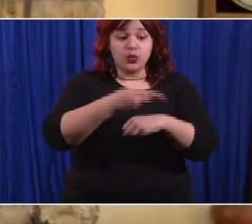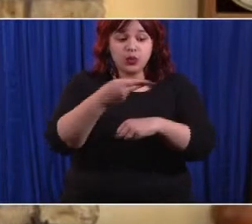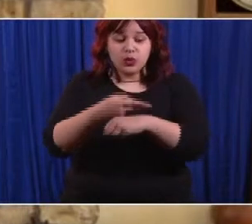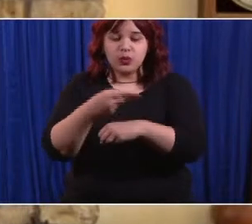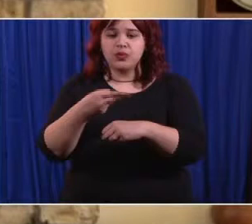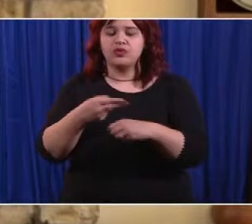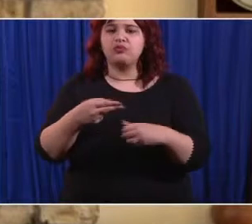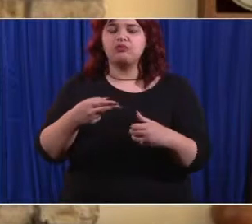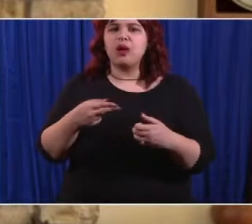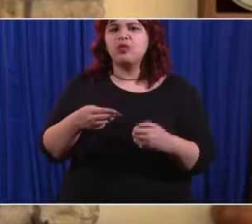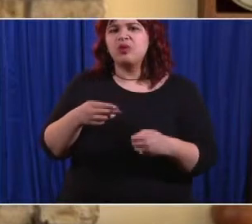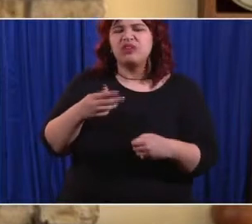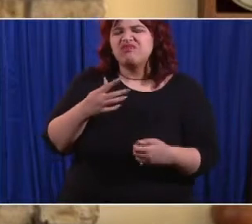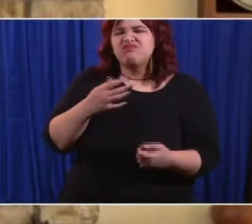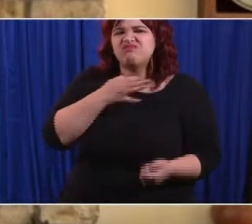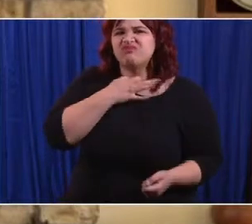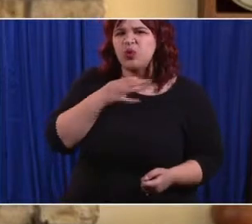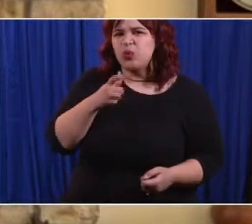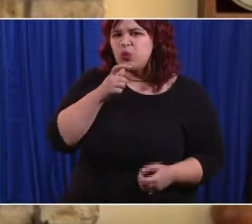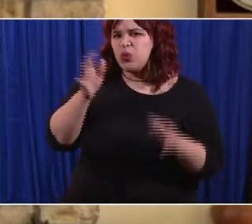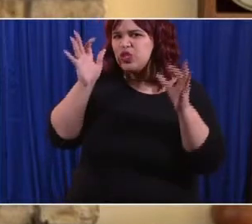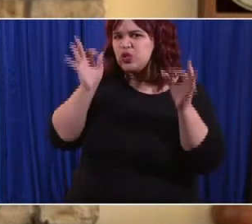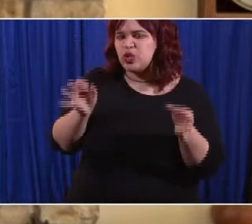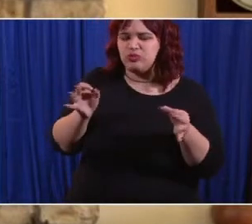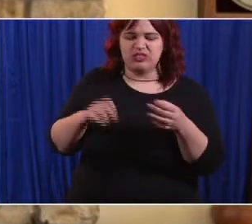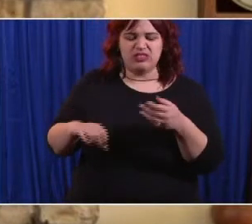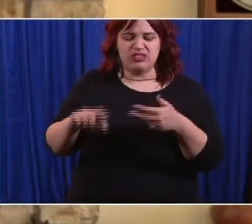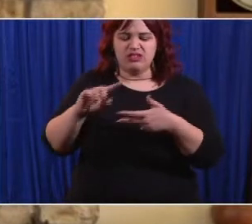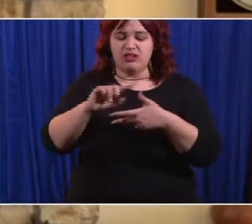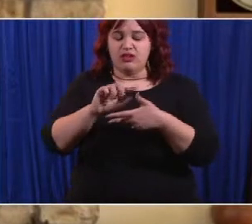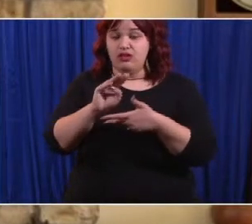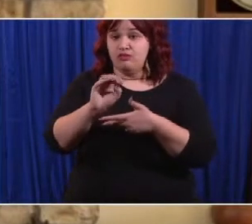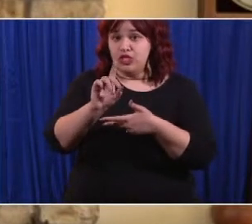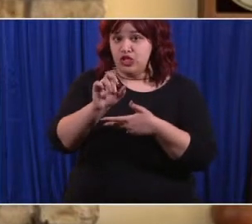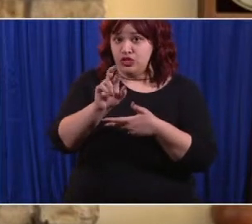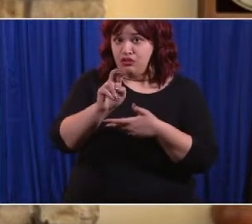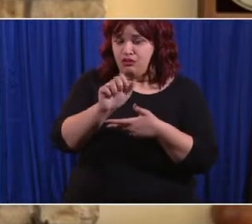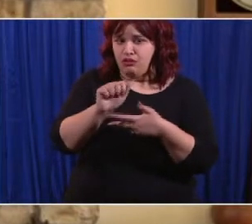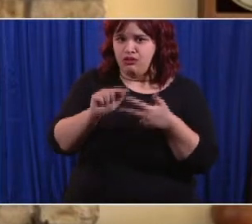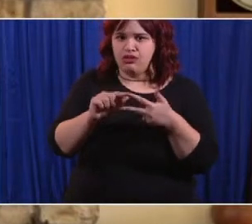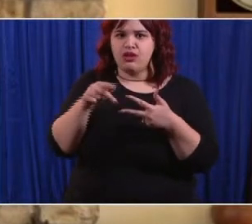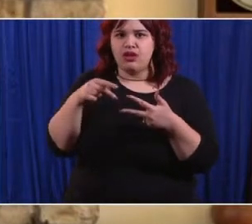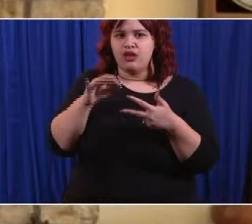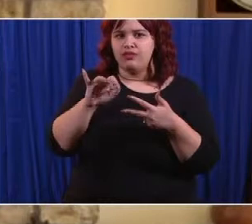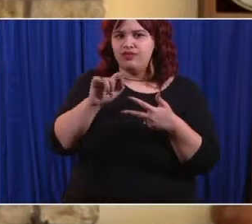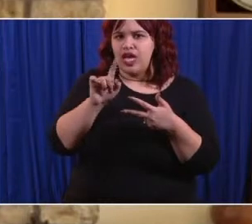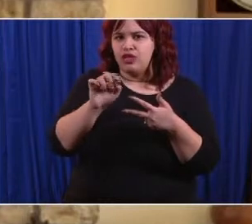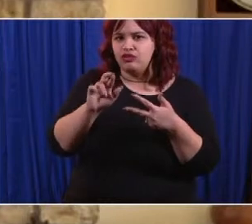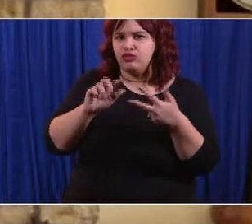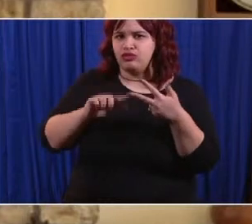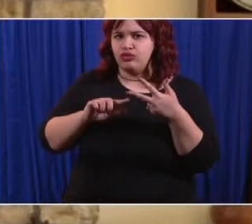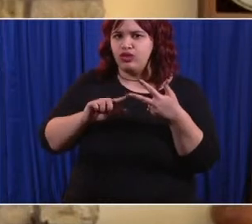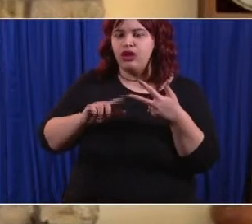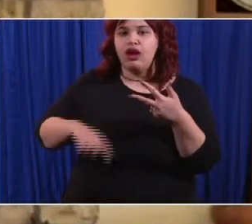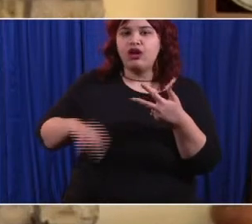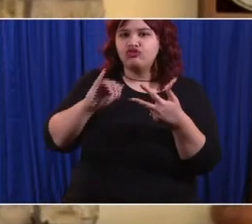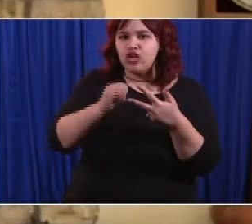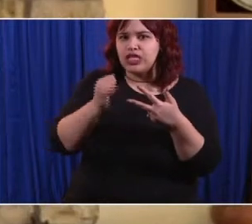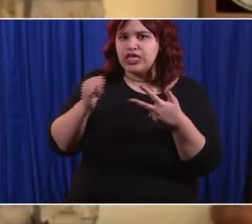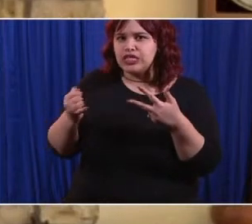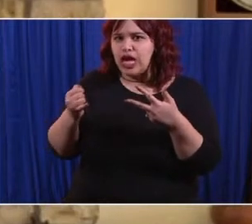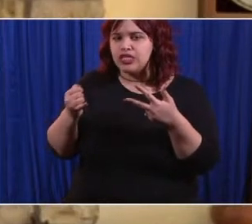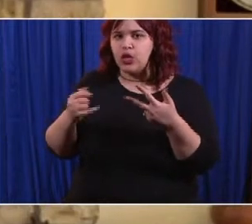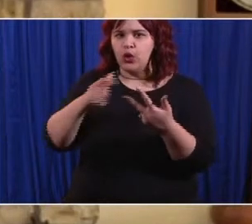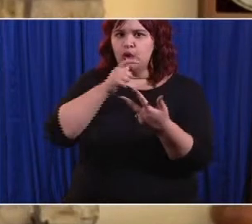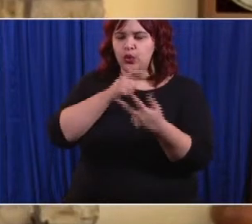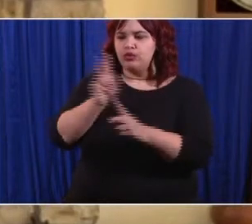Johnson & Johnson vaccine, Moderna, Pfizer? I guess, how do you keep people from getting too picky, deciding which ones they want or don't